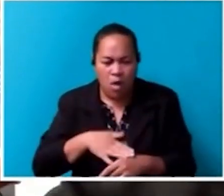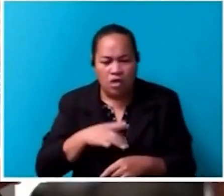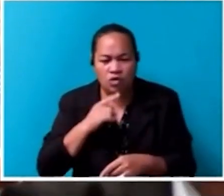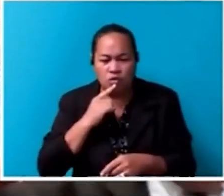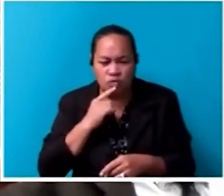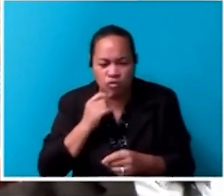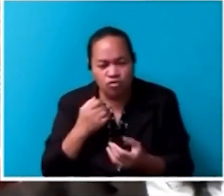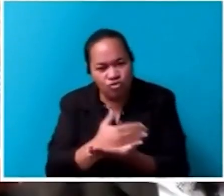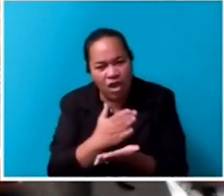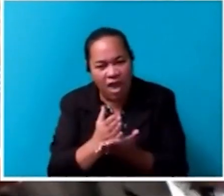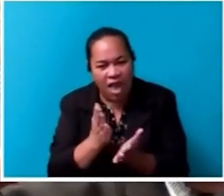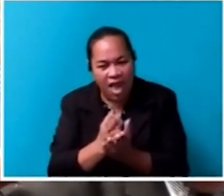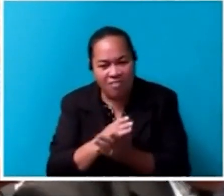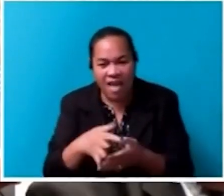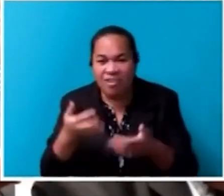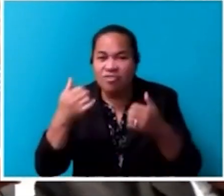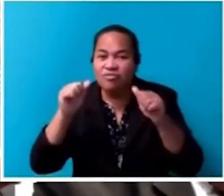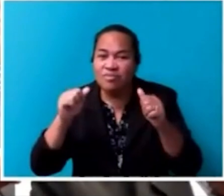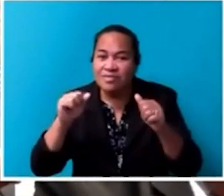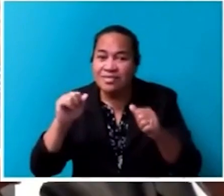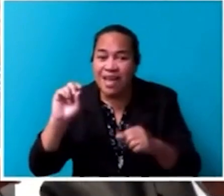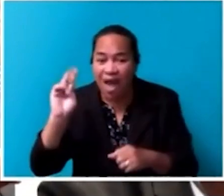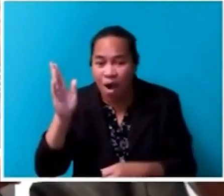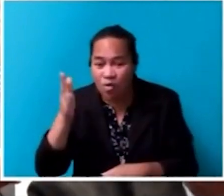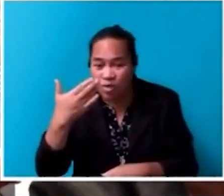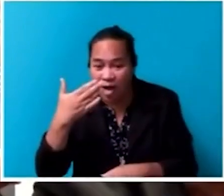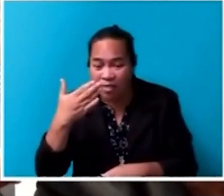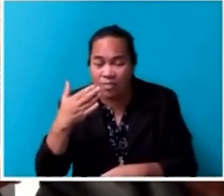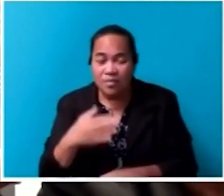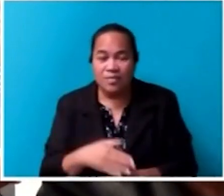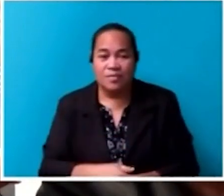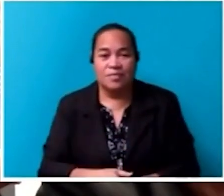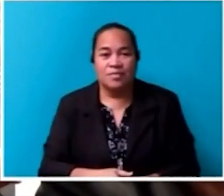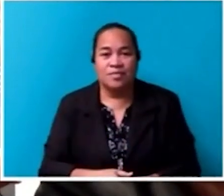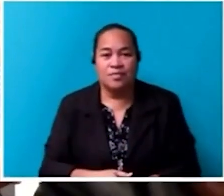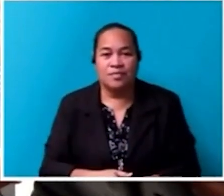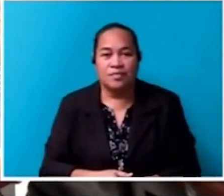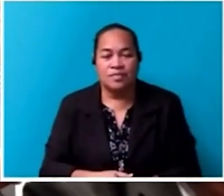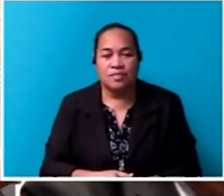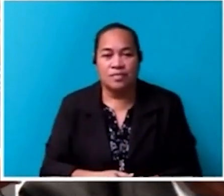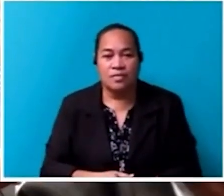outcomes achieved through the Easter on the Park program.